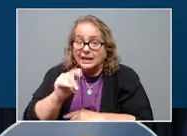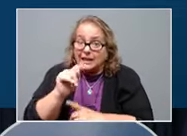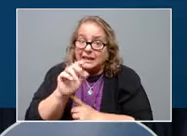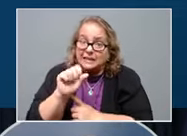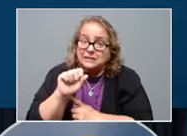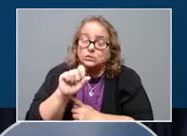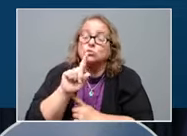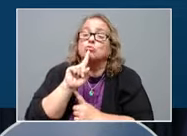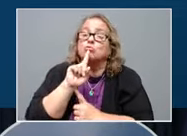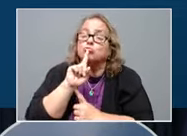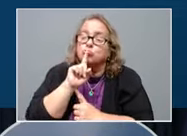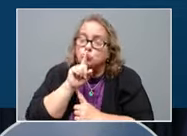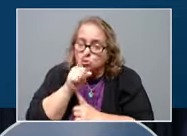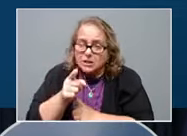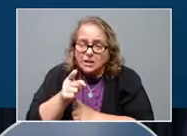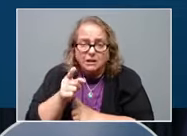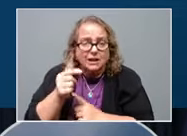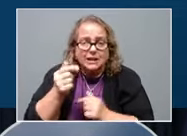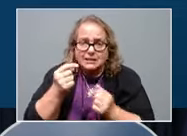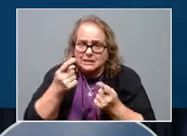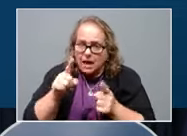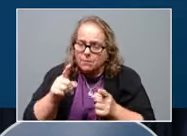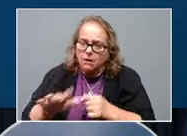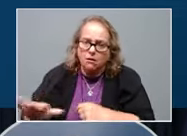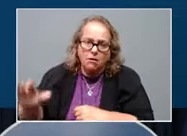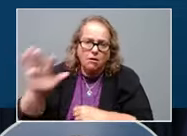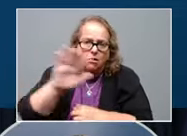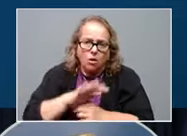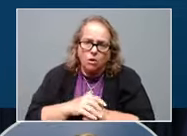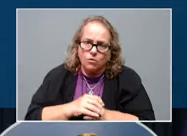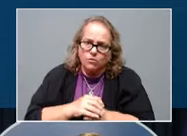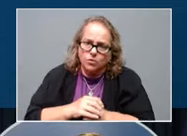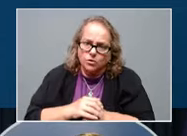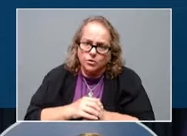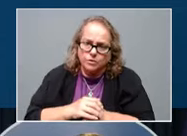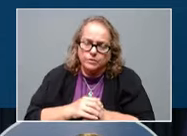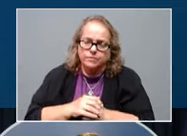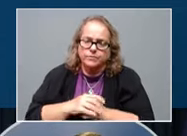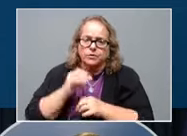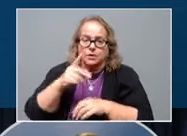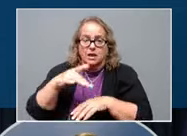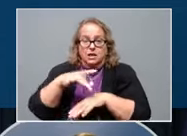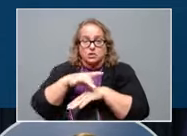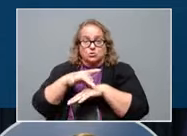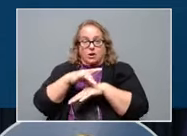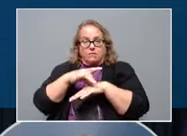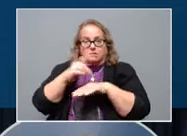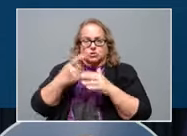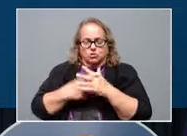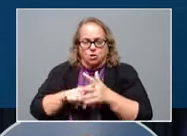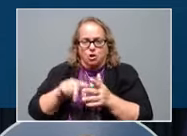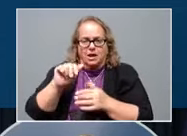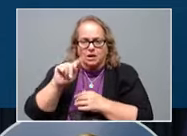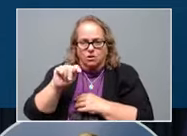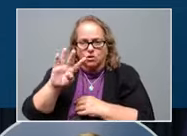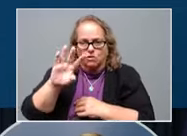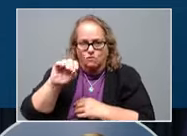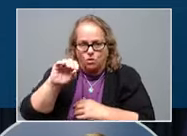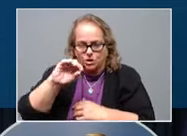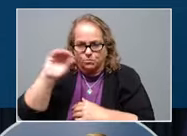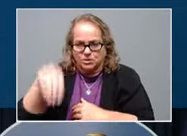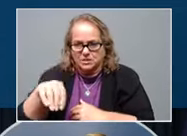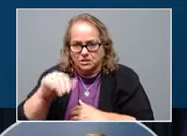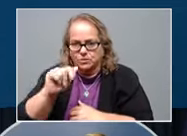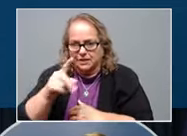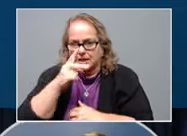happening all over. Let's go to geographically. If we can, let's start at the 40% and up. This is the